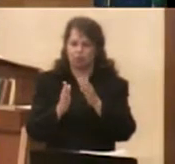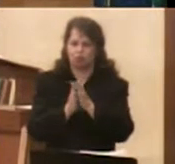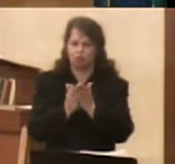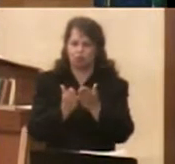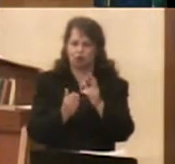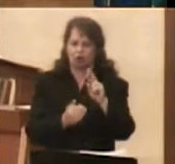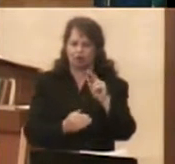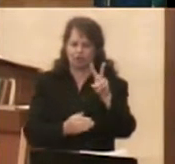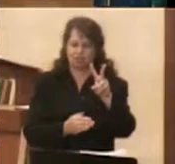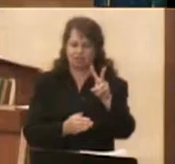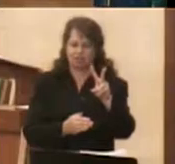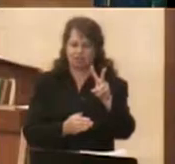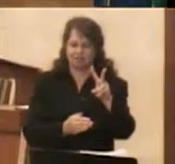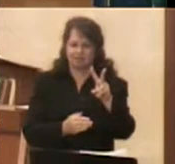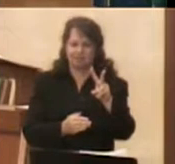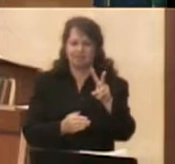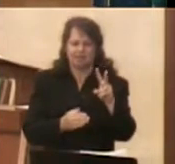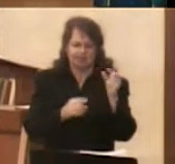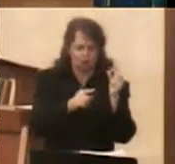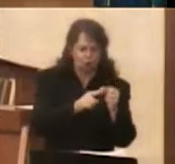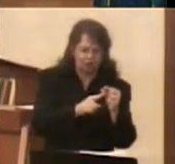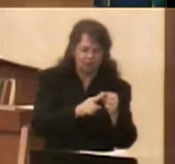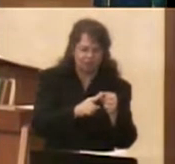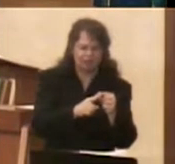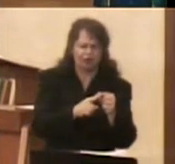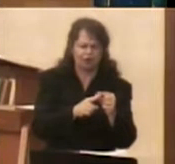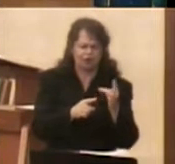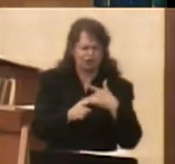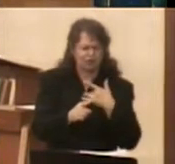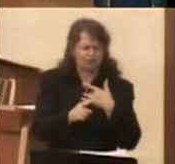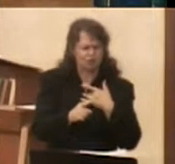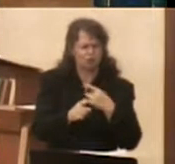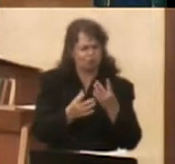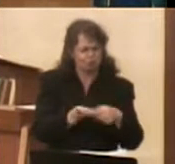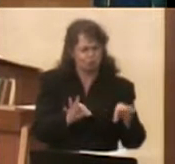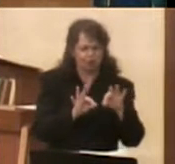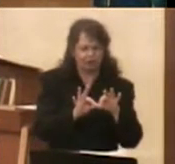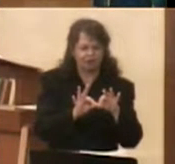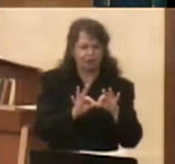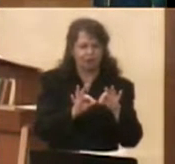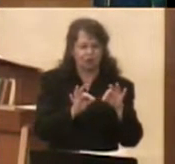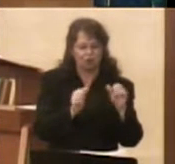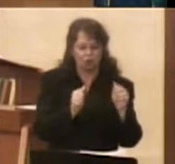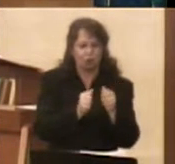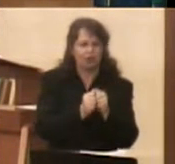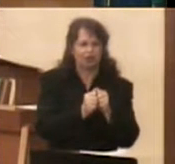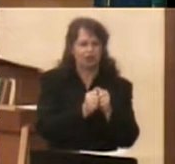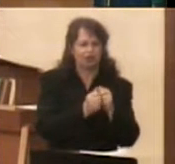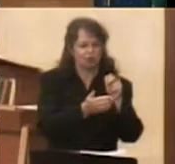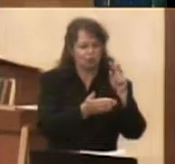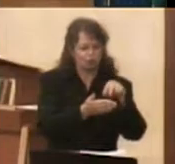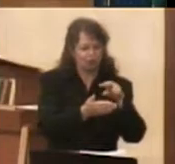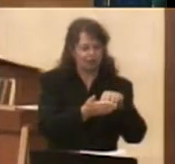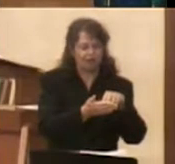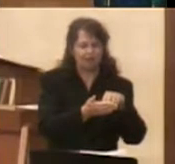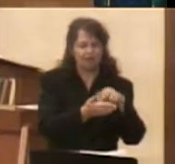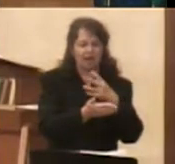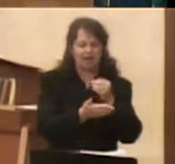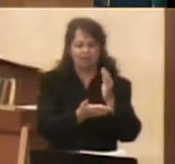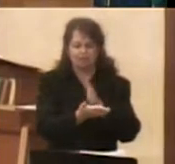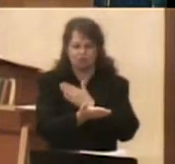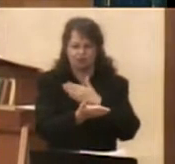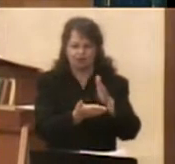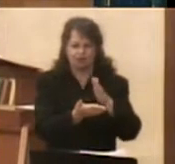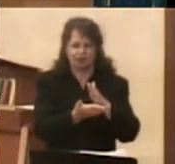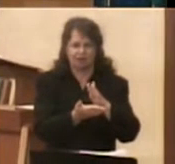words that we have found to be so meaningful in Scripture and in song come right out of this important book of